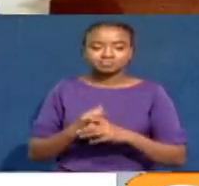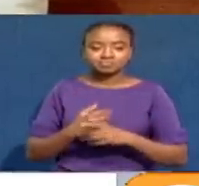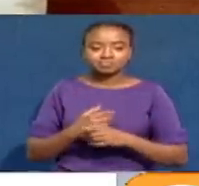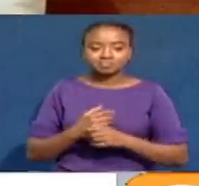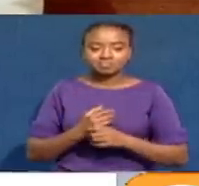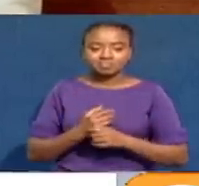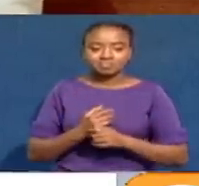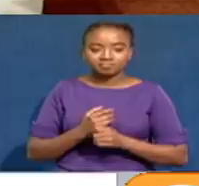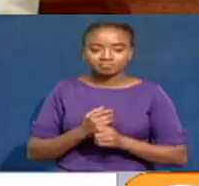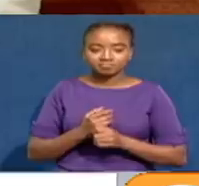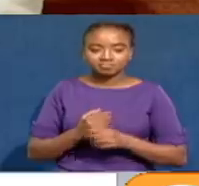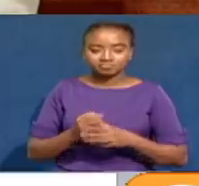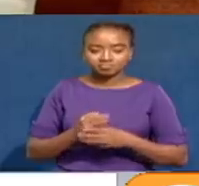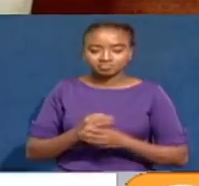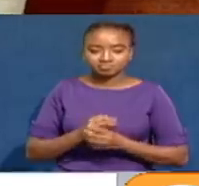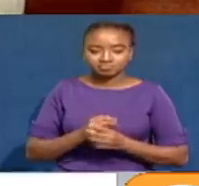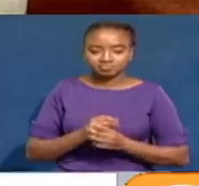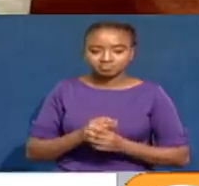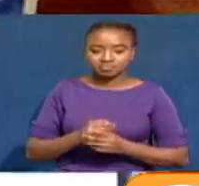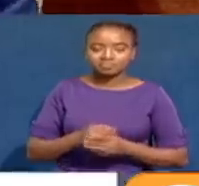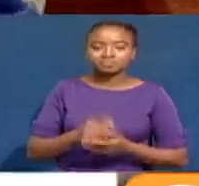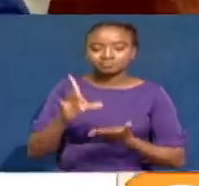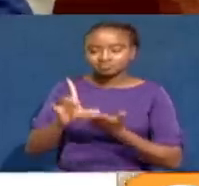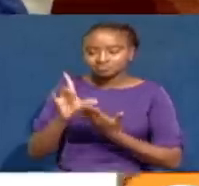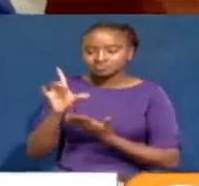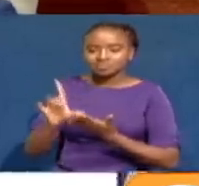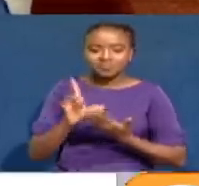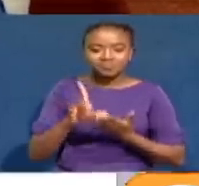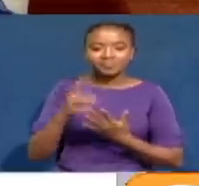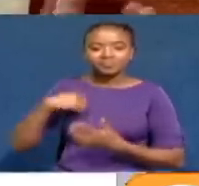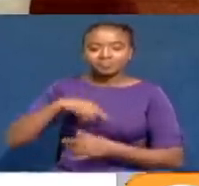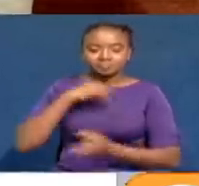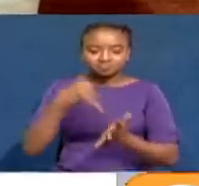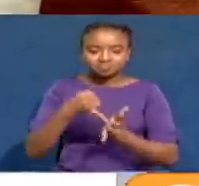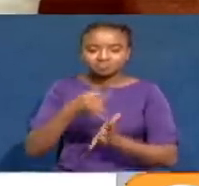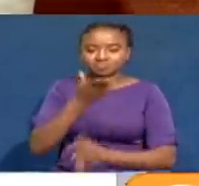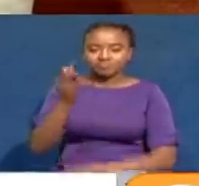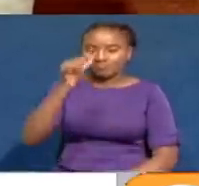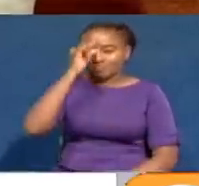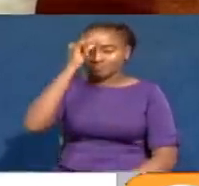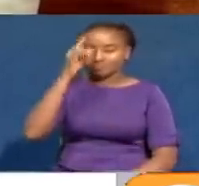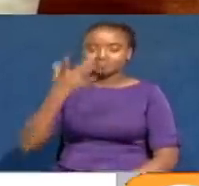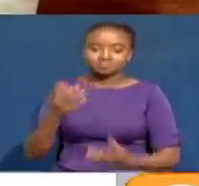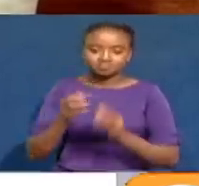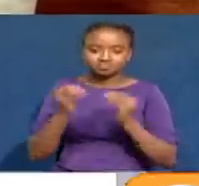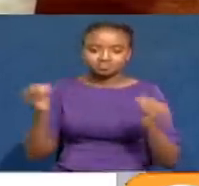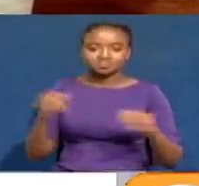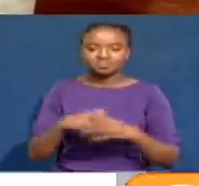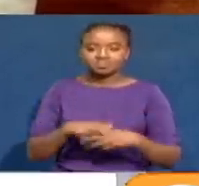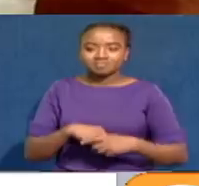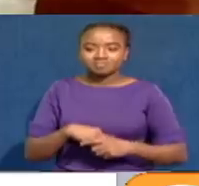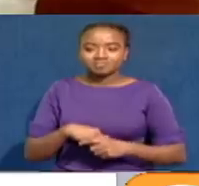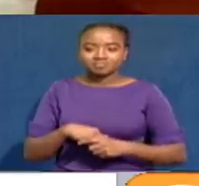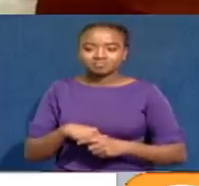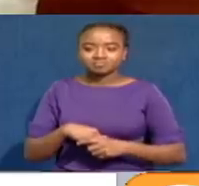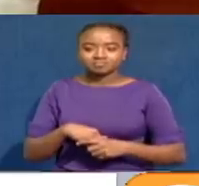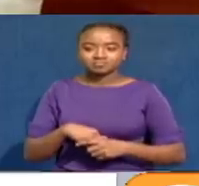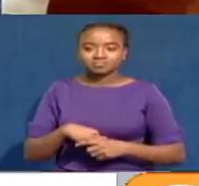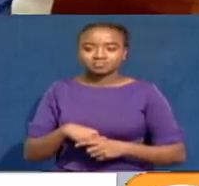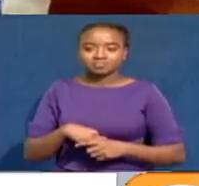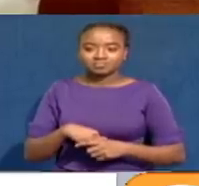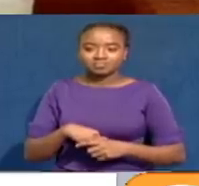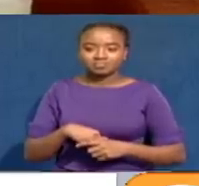of the mouth. In terms of borrowing, we have been in government, and all the other rhetoric that is becoming banal with